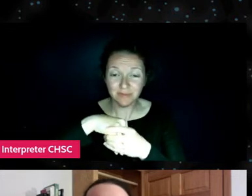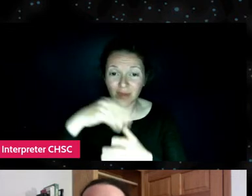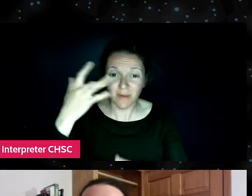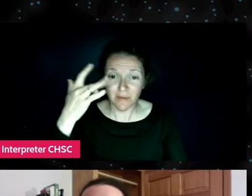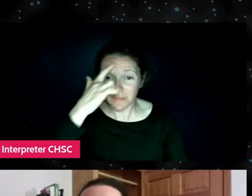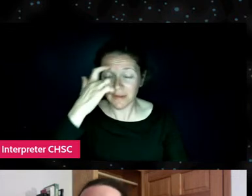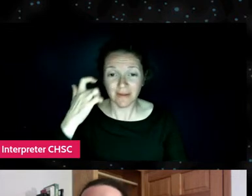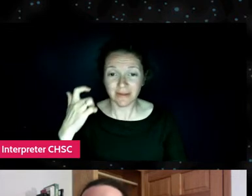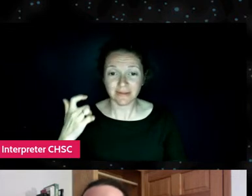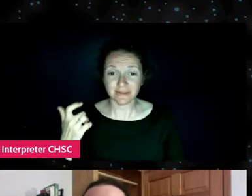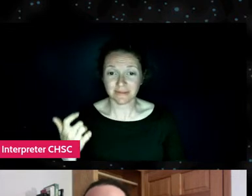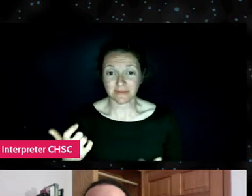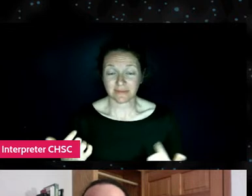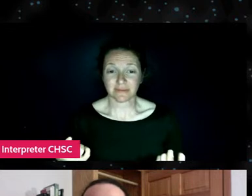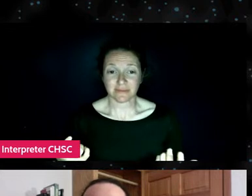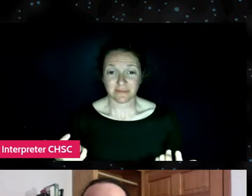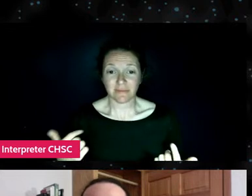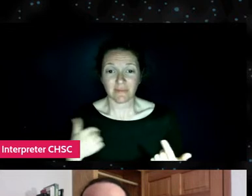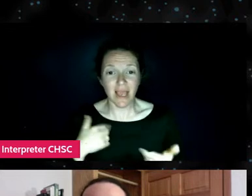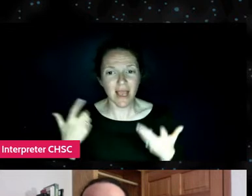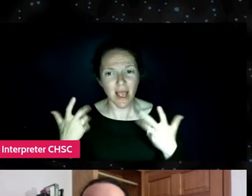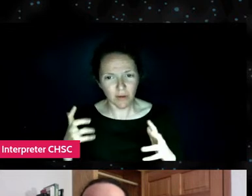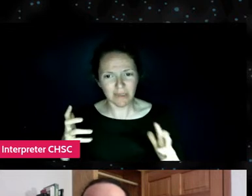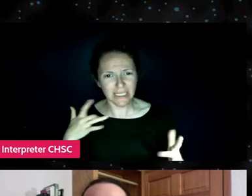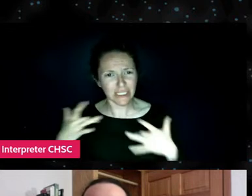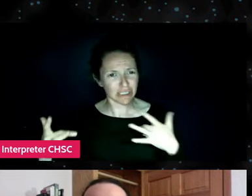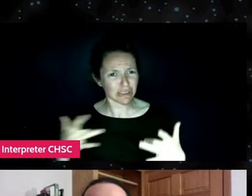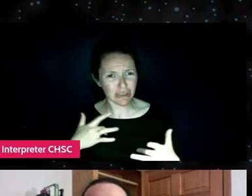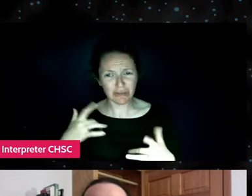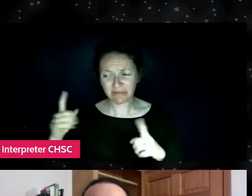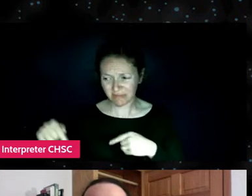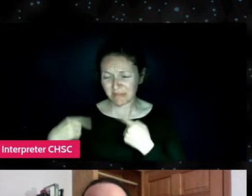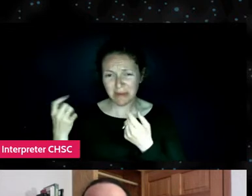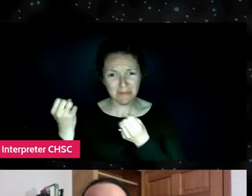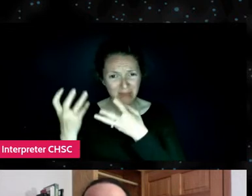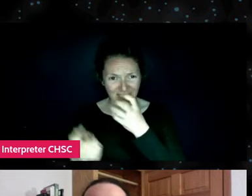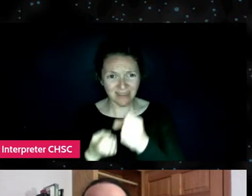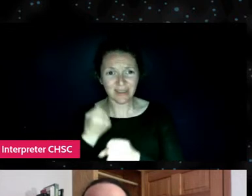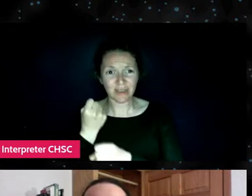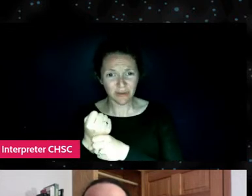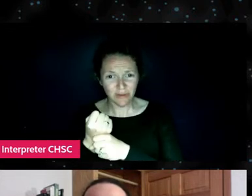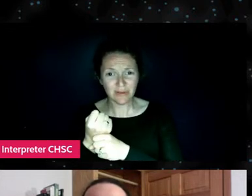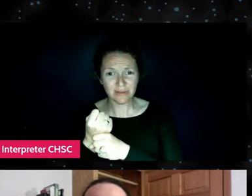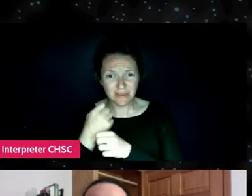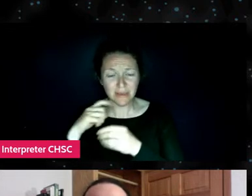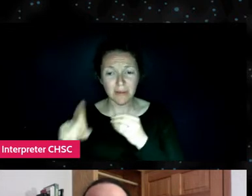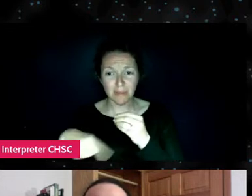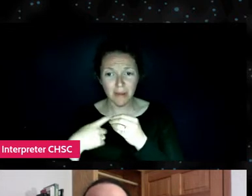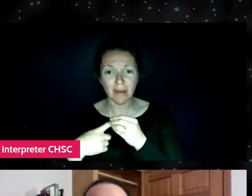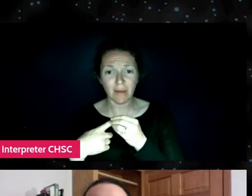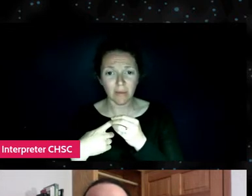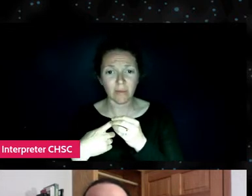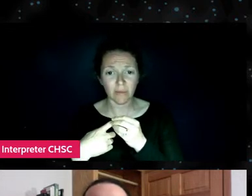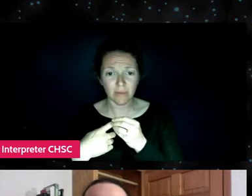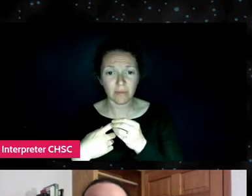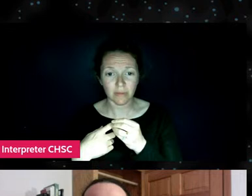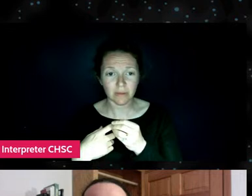because I had been concerned for many years at that point about the real